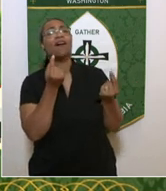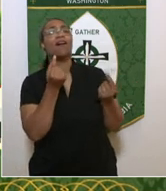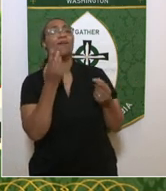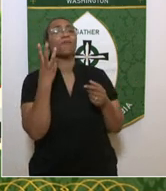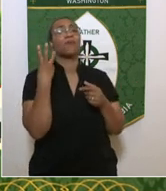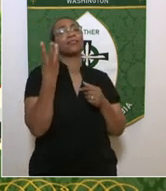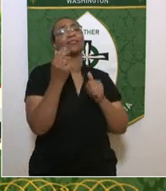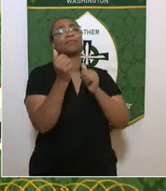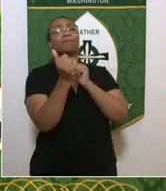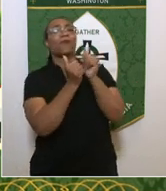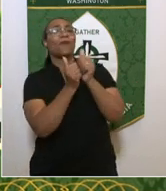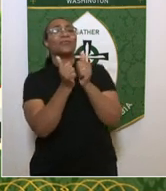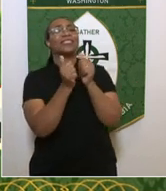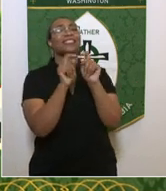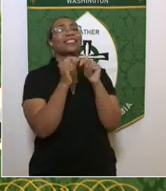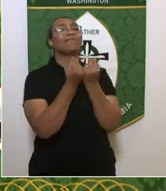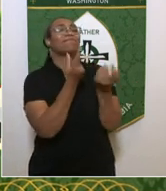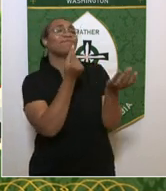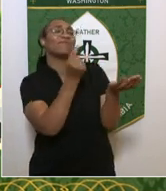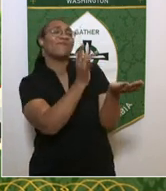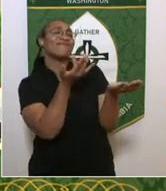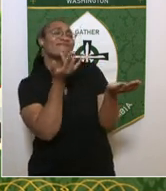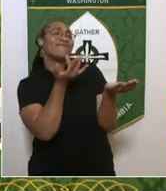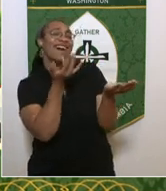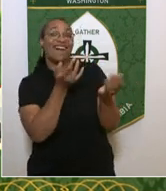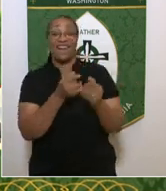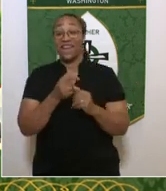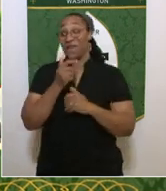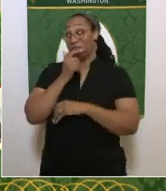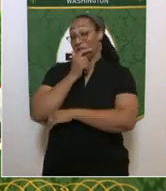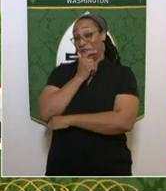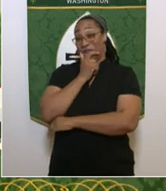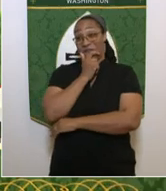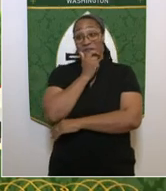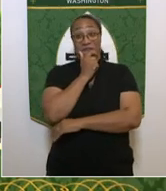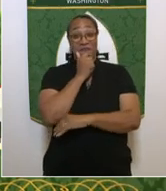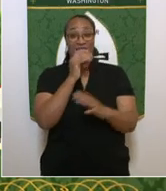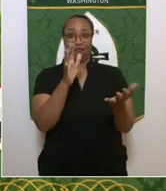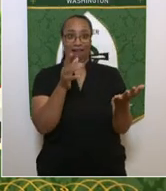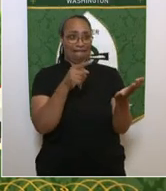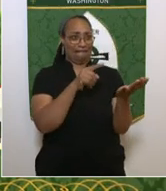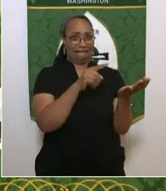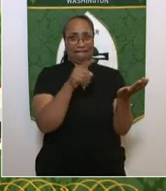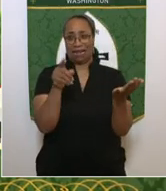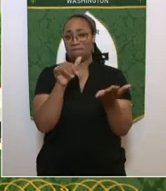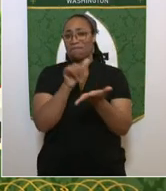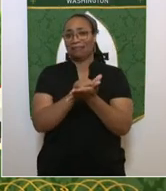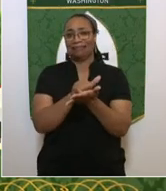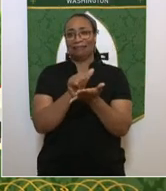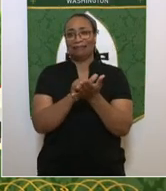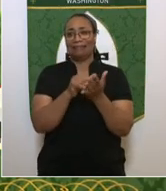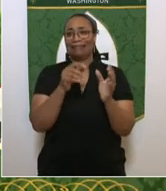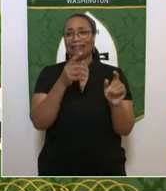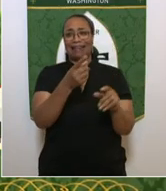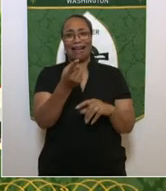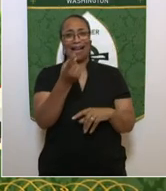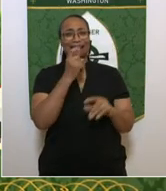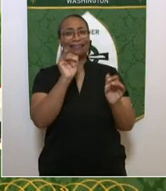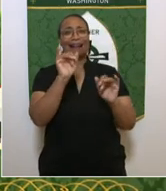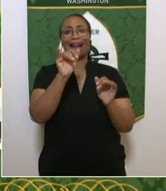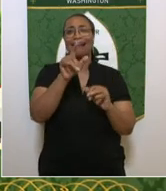favorite Washington sports team? Now, that's impossible. That's like asking your parents, who's your favorite kid?